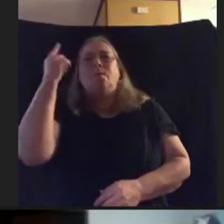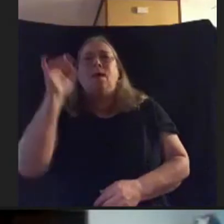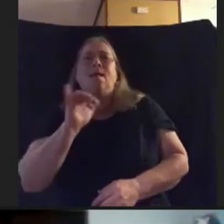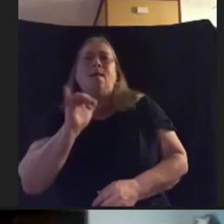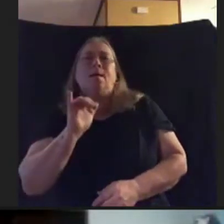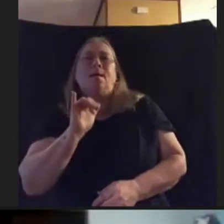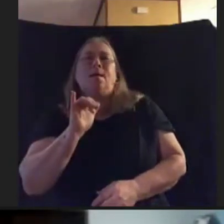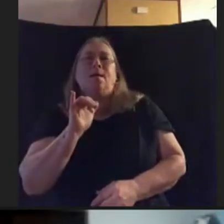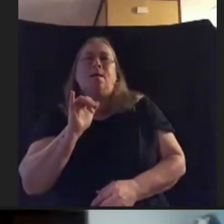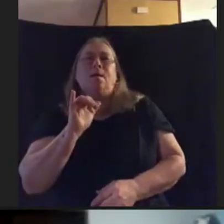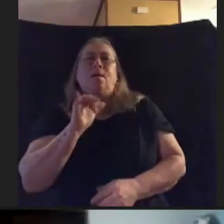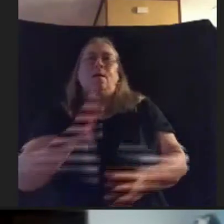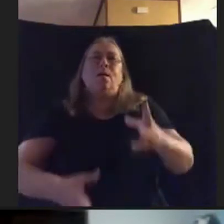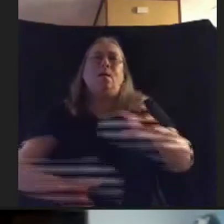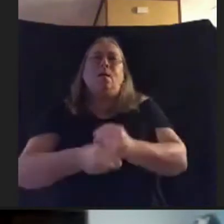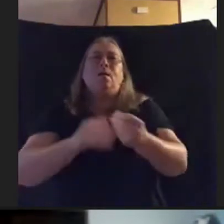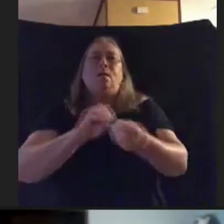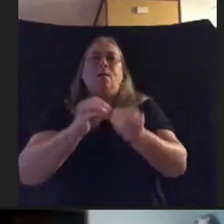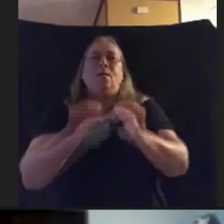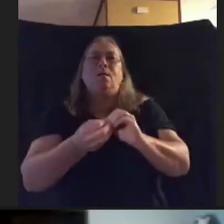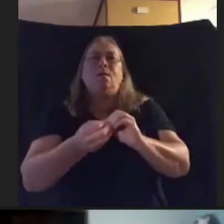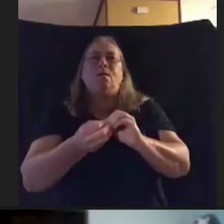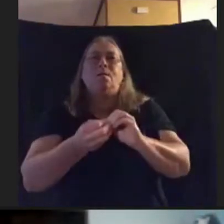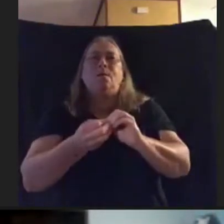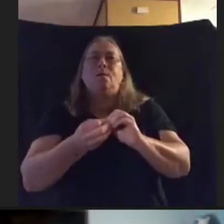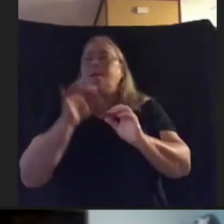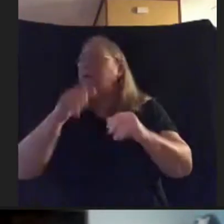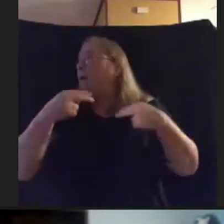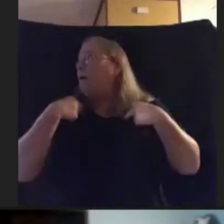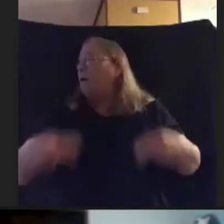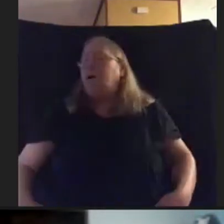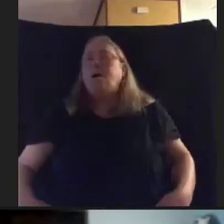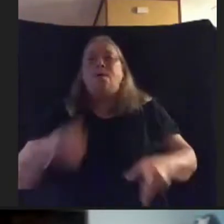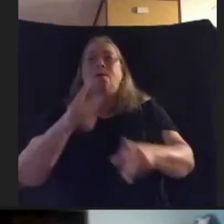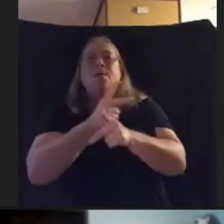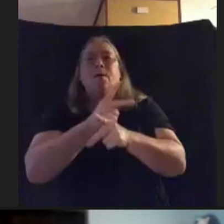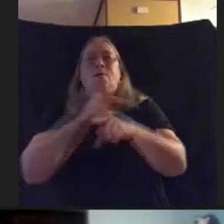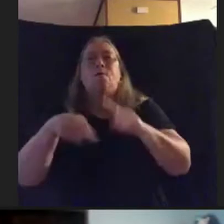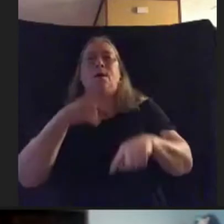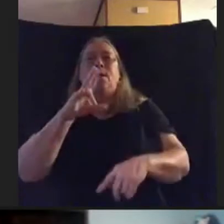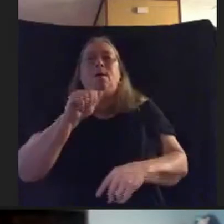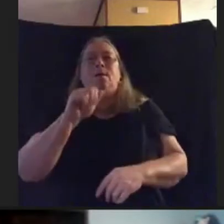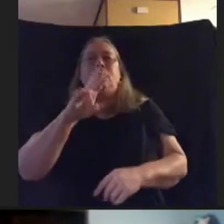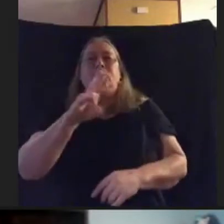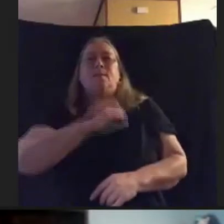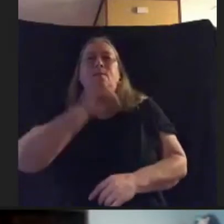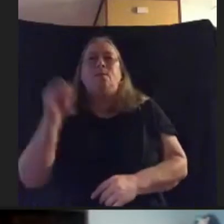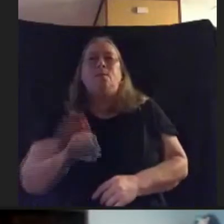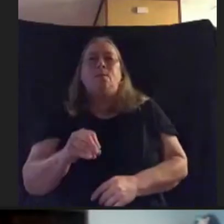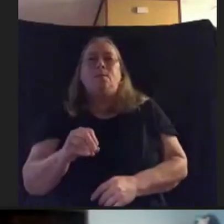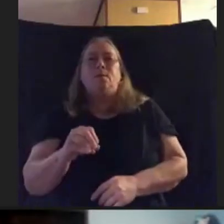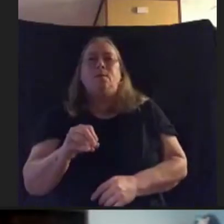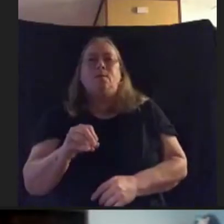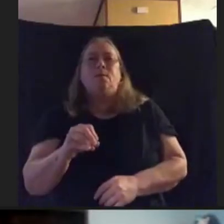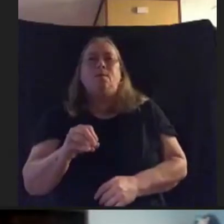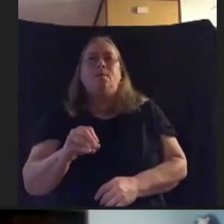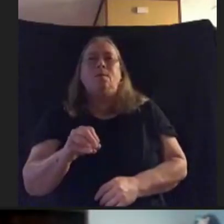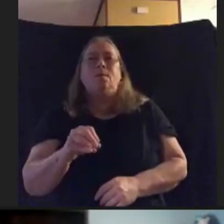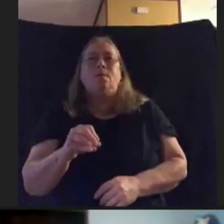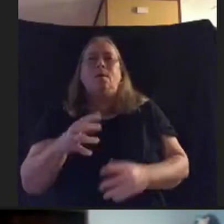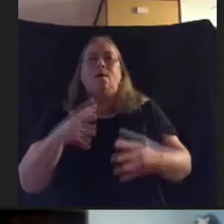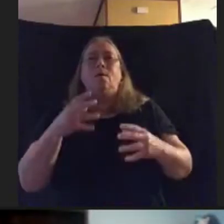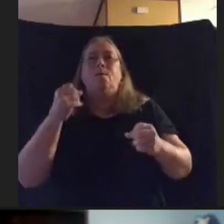total number, and even when it was only healthcare, that number was only 17%. So, and we know that Black folks make up